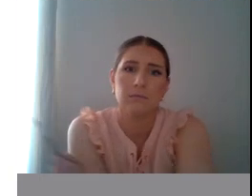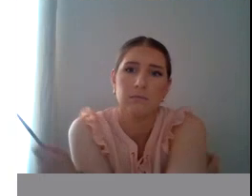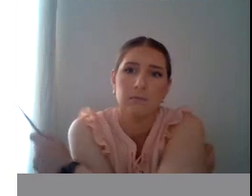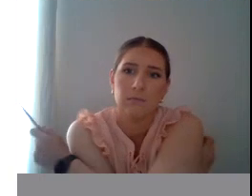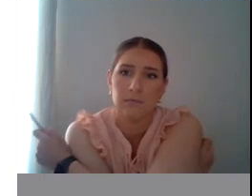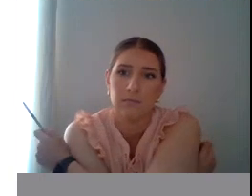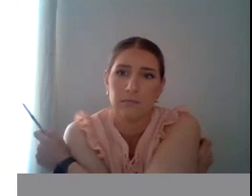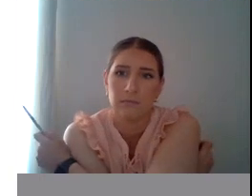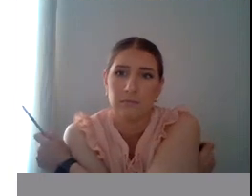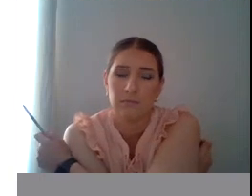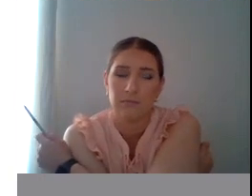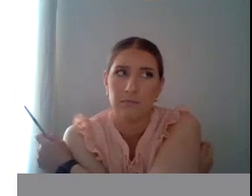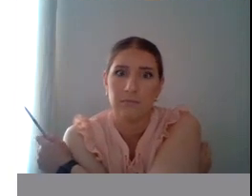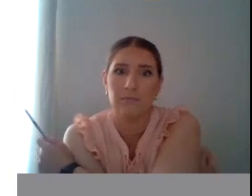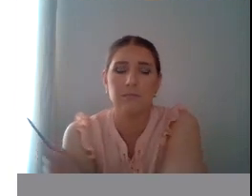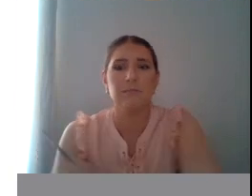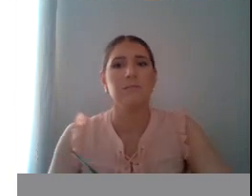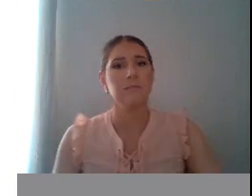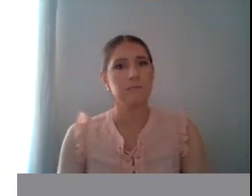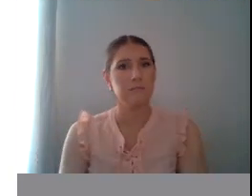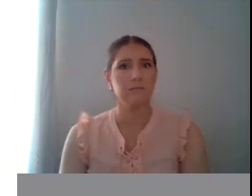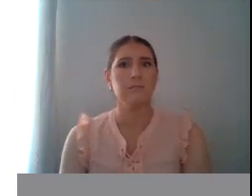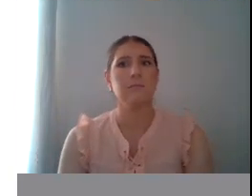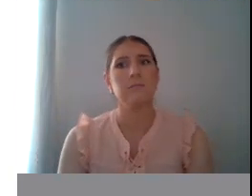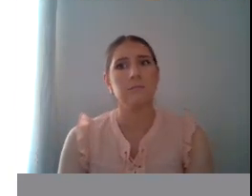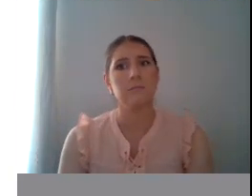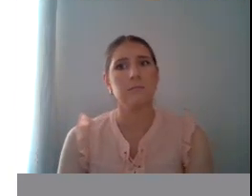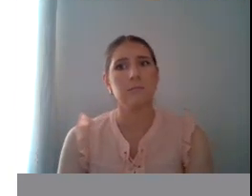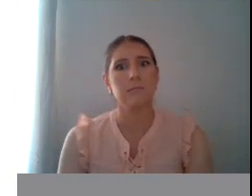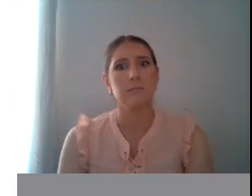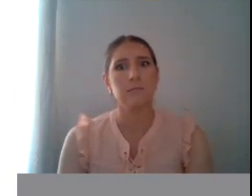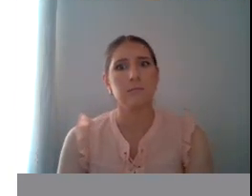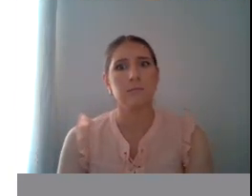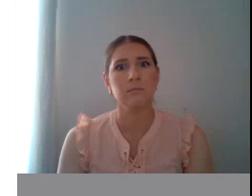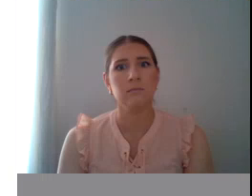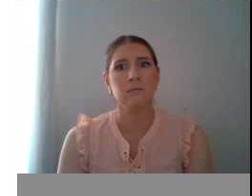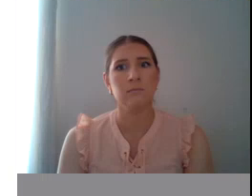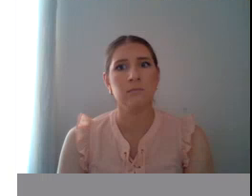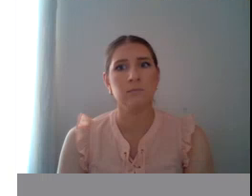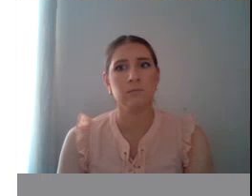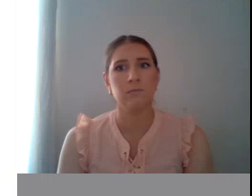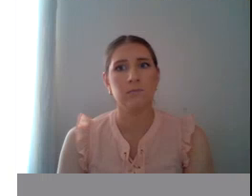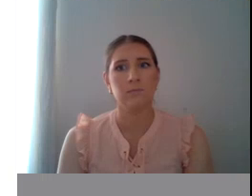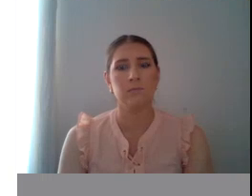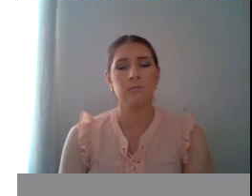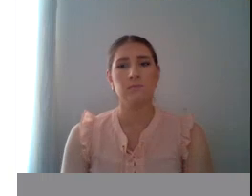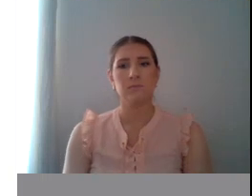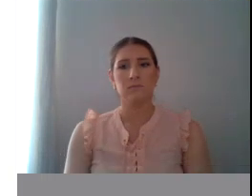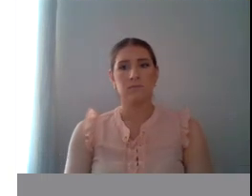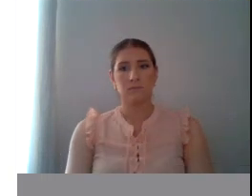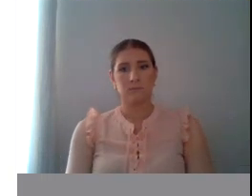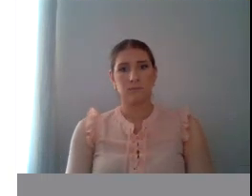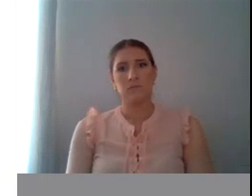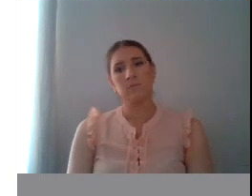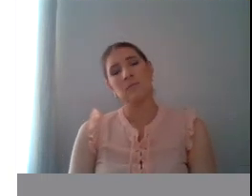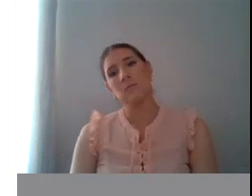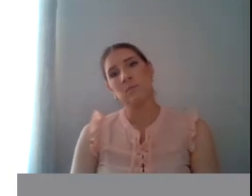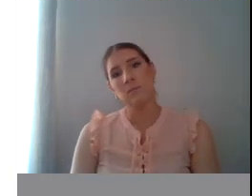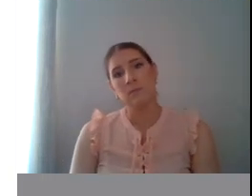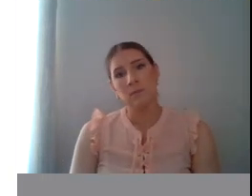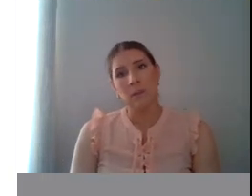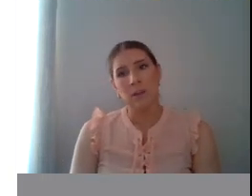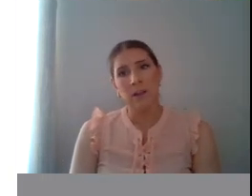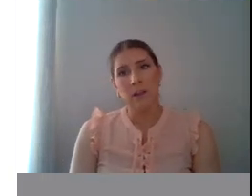we adopted a socio-ecological framework. And when we think about this particular framework, it really helps